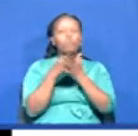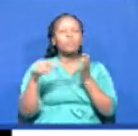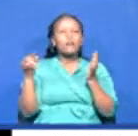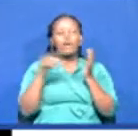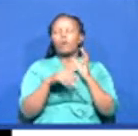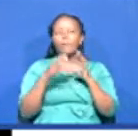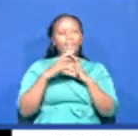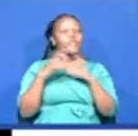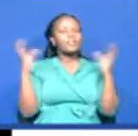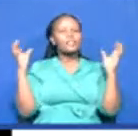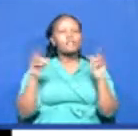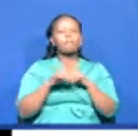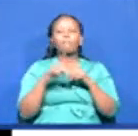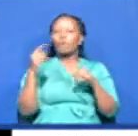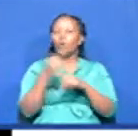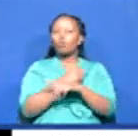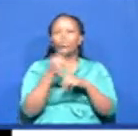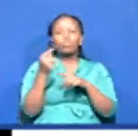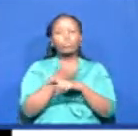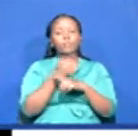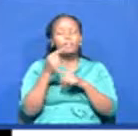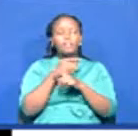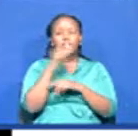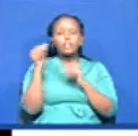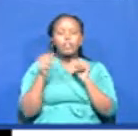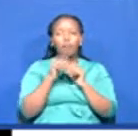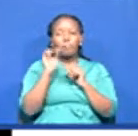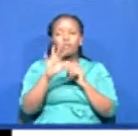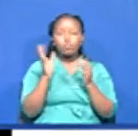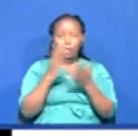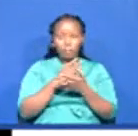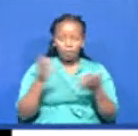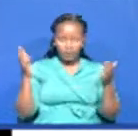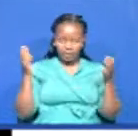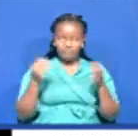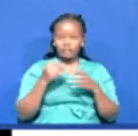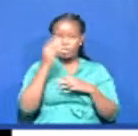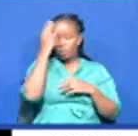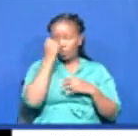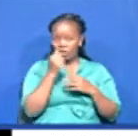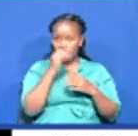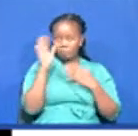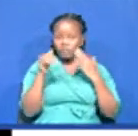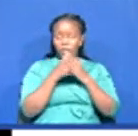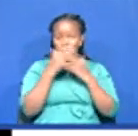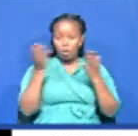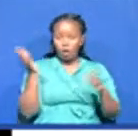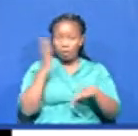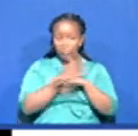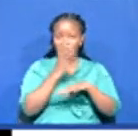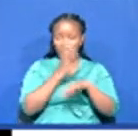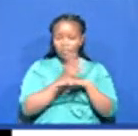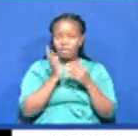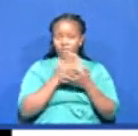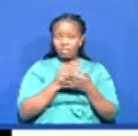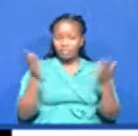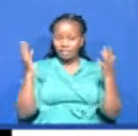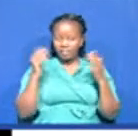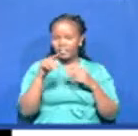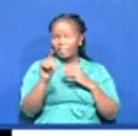us on your products to upskill us, because the sophistication of these counterfeiters is something next to